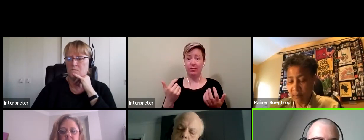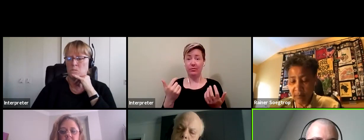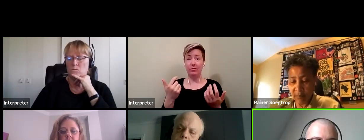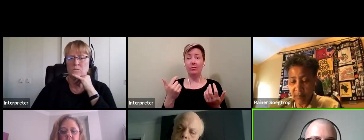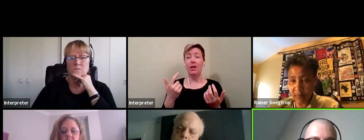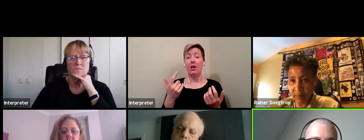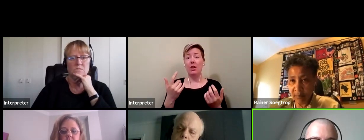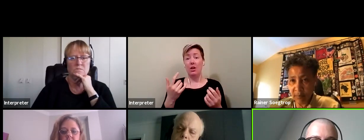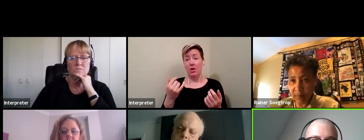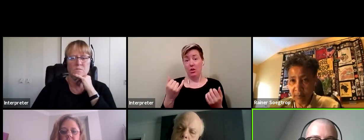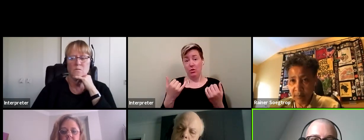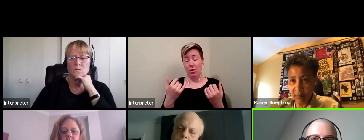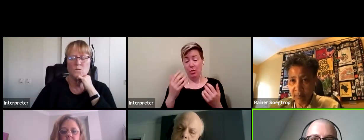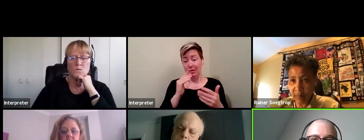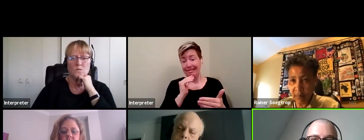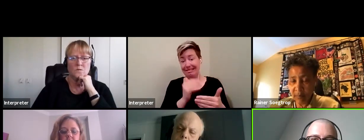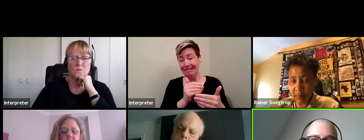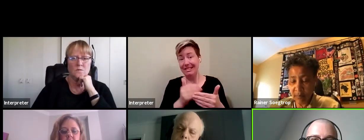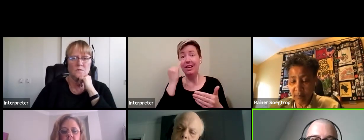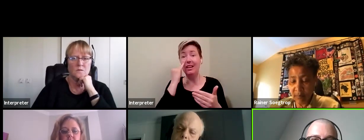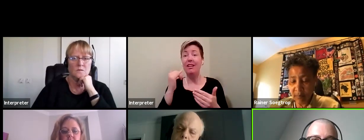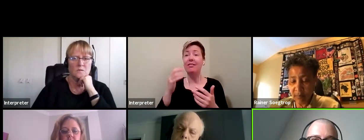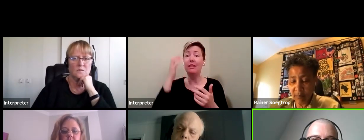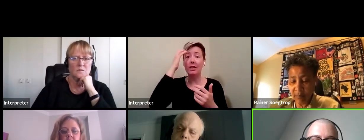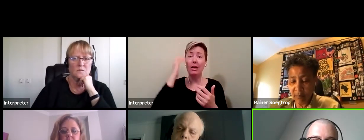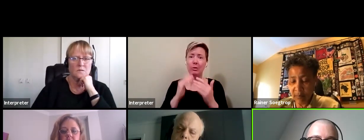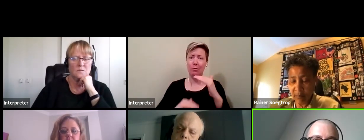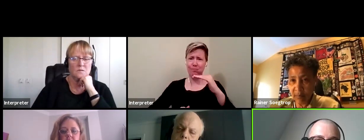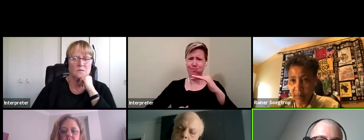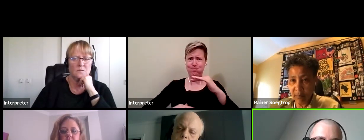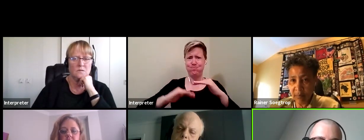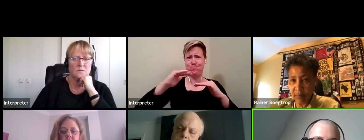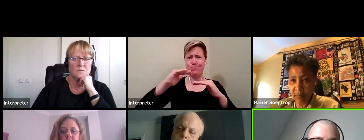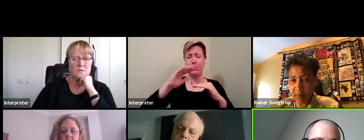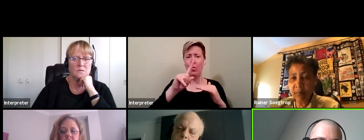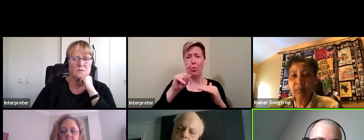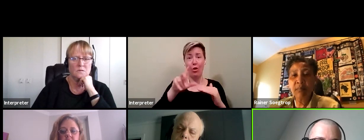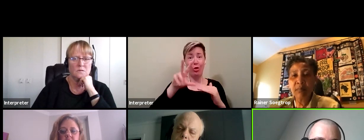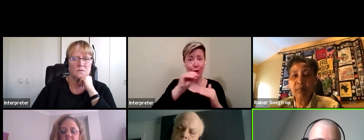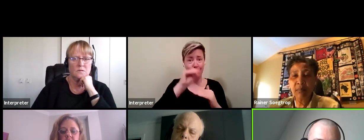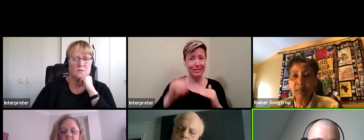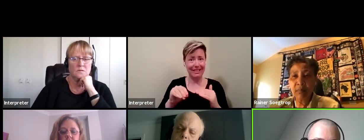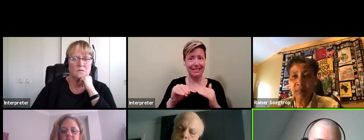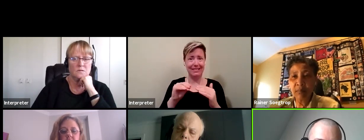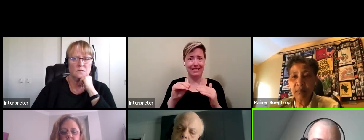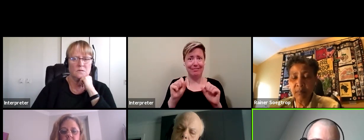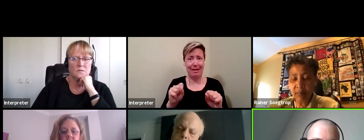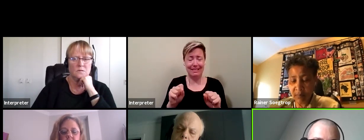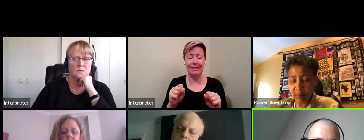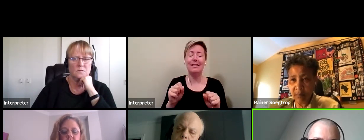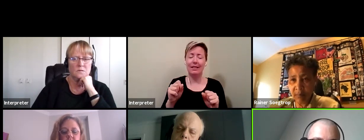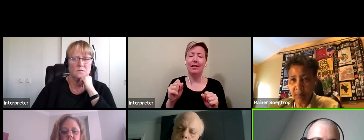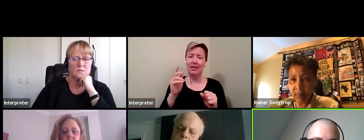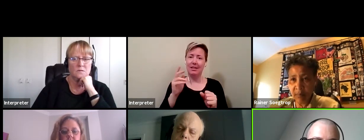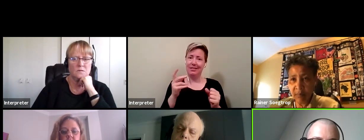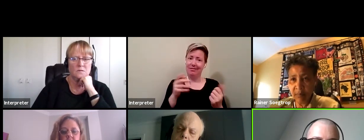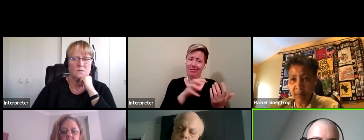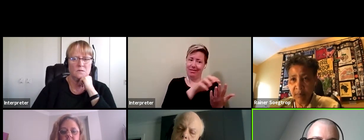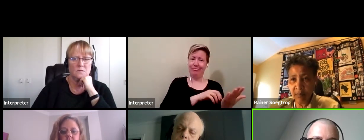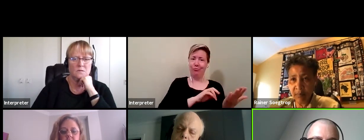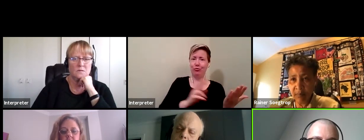130% capacity. And so I'll be referring to this document during my talk, and I'll just refer to it as the